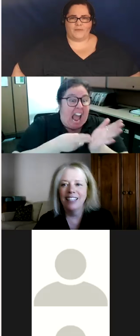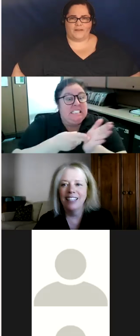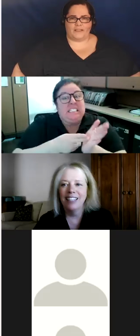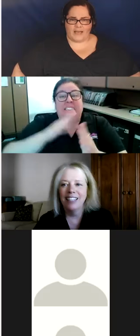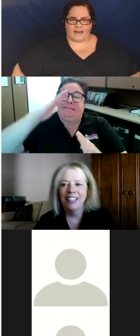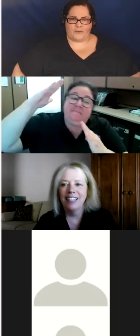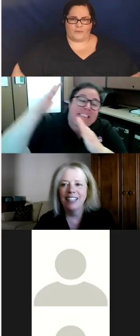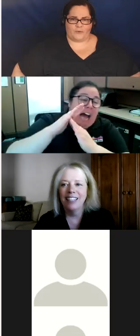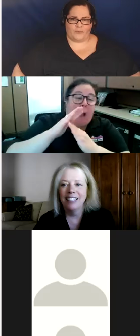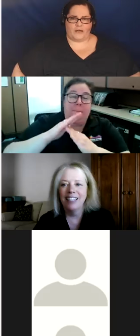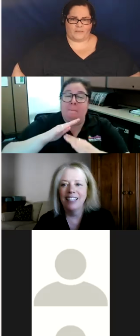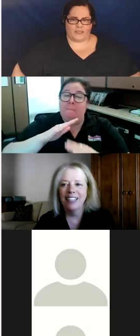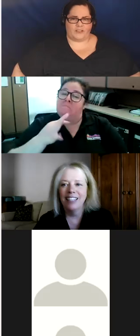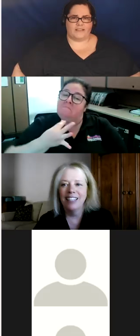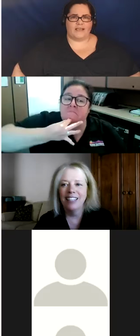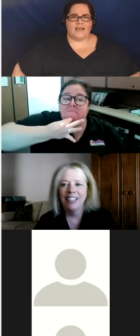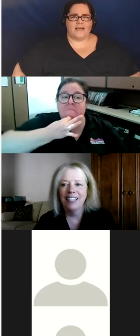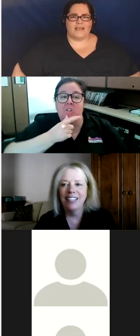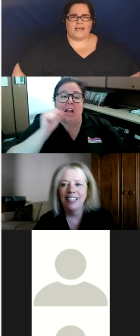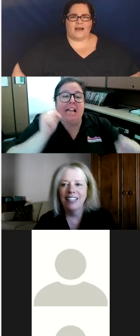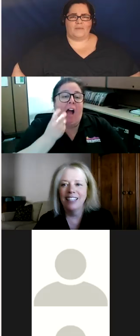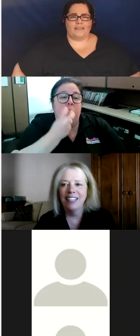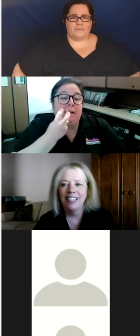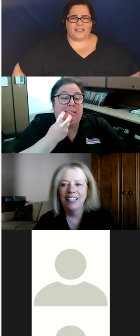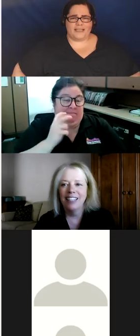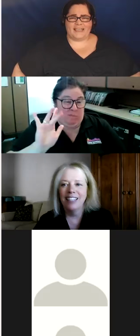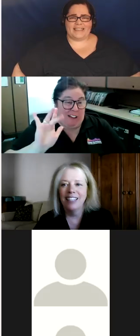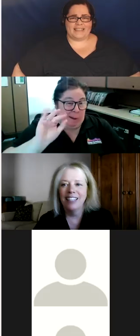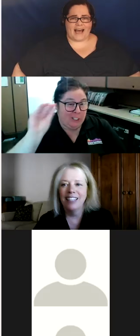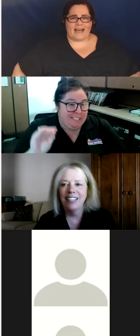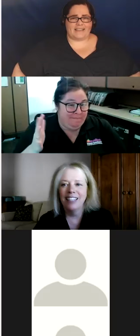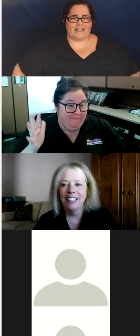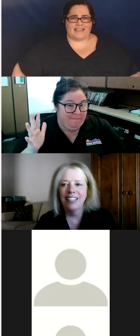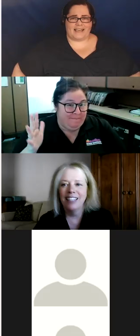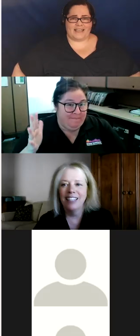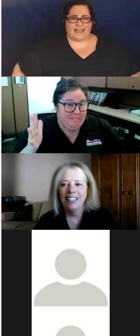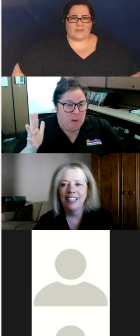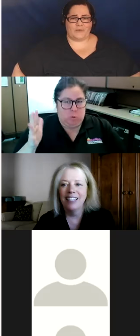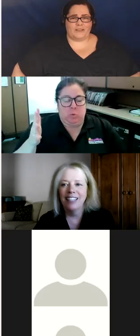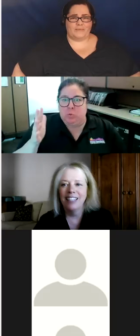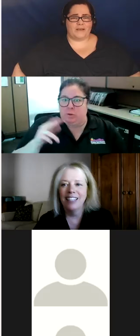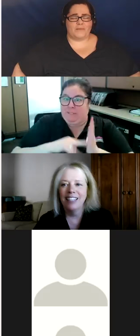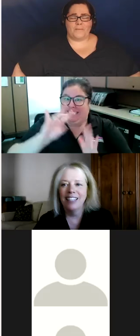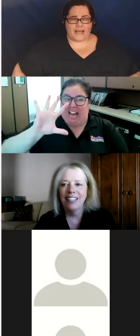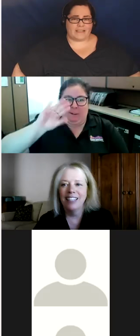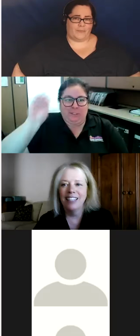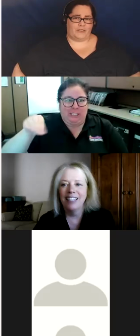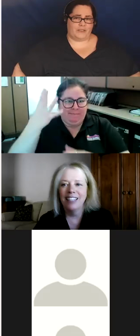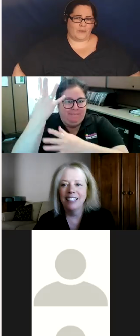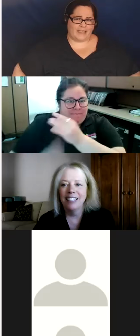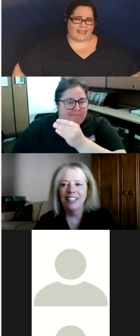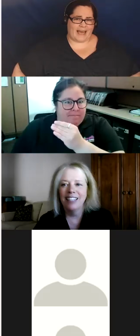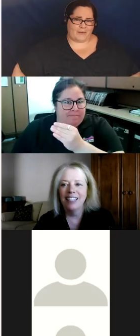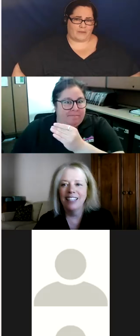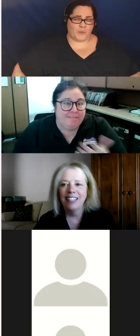barrier, but that's not with appropriate accommodations. Lip reading is not an exact science. The best lip readers